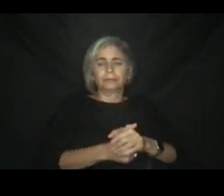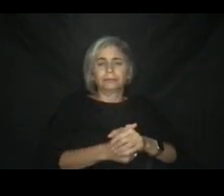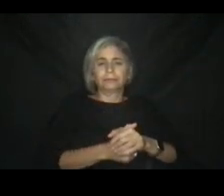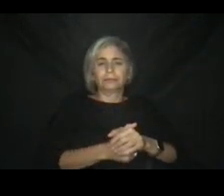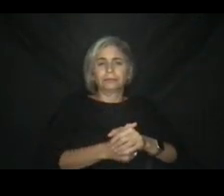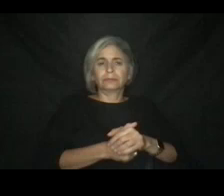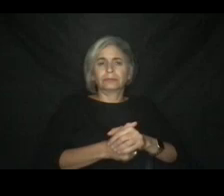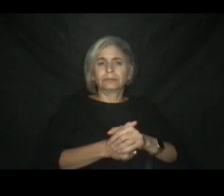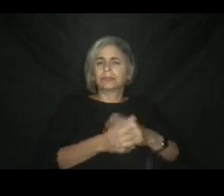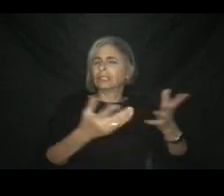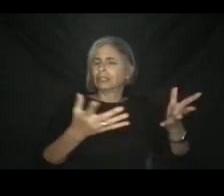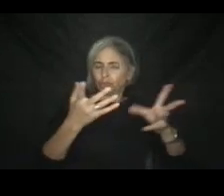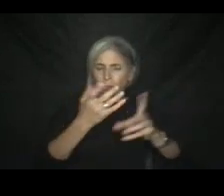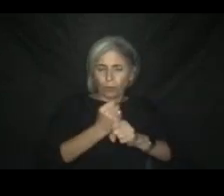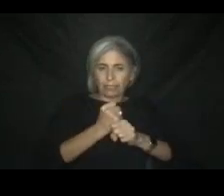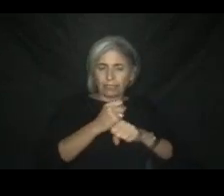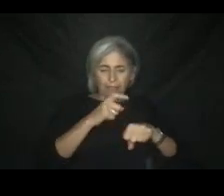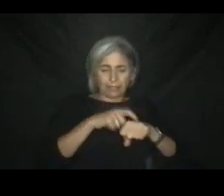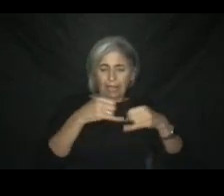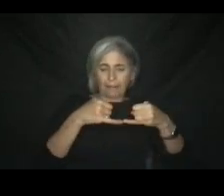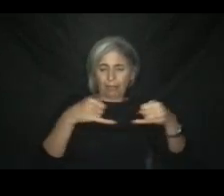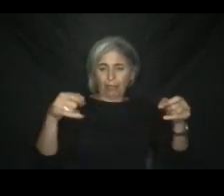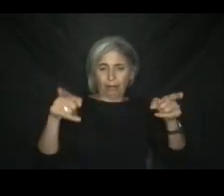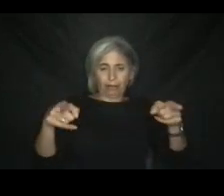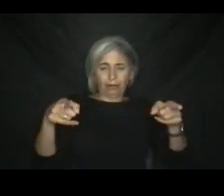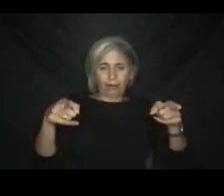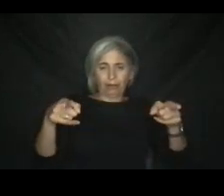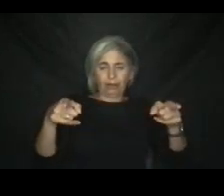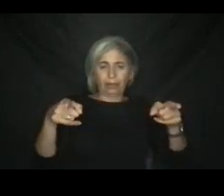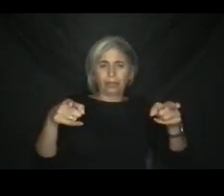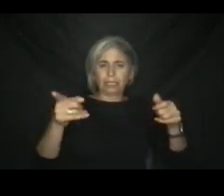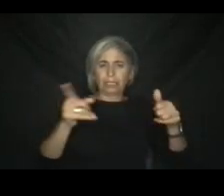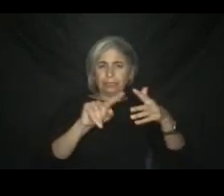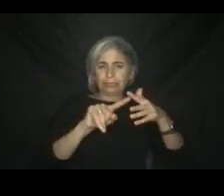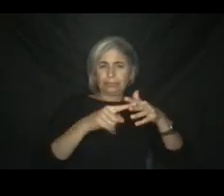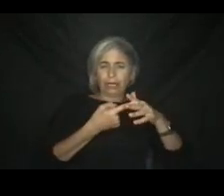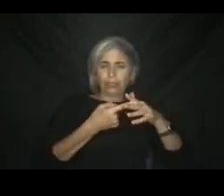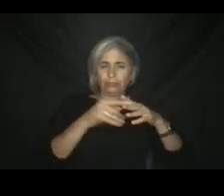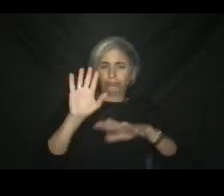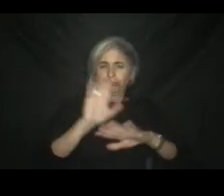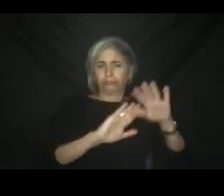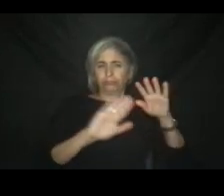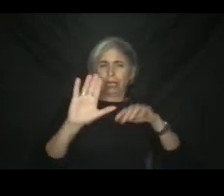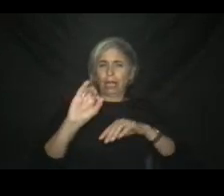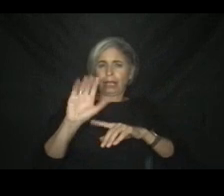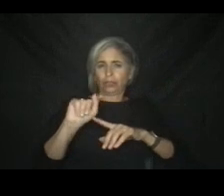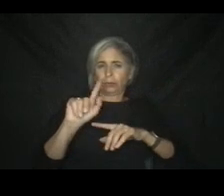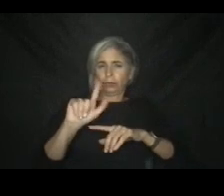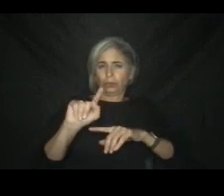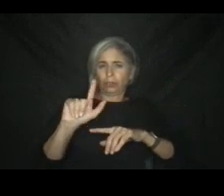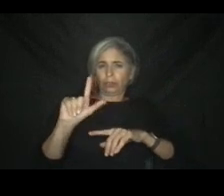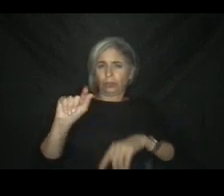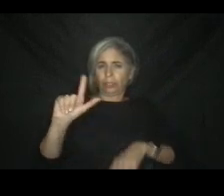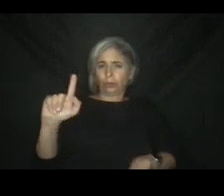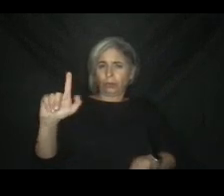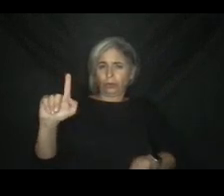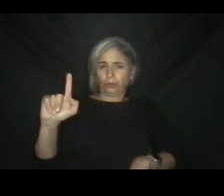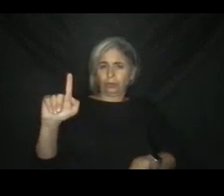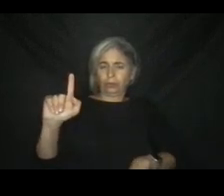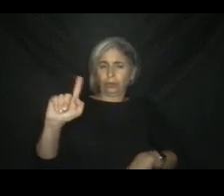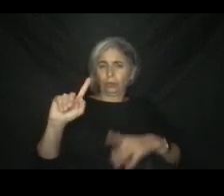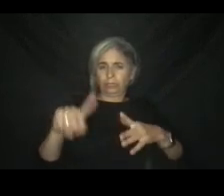So just to recap the timeline of how we got here, we started this project back in October of 2021 when we had a